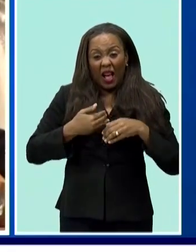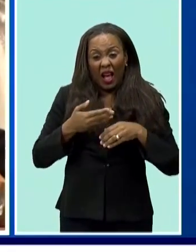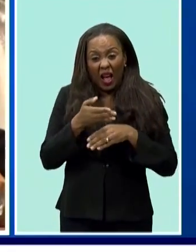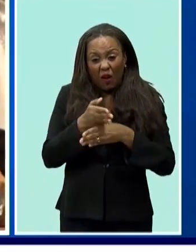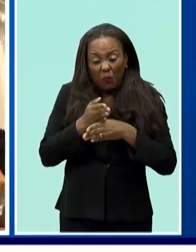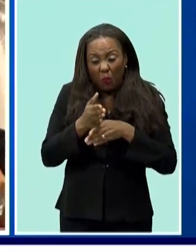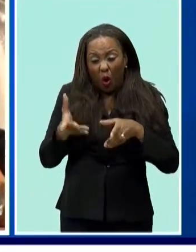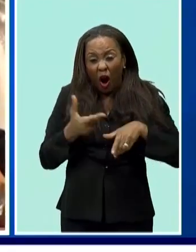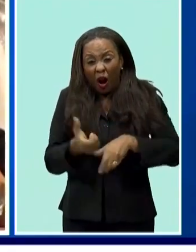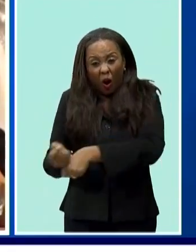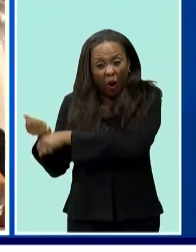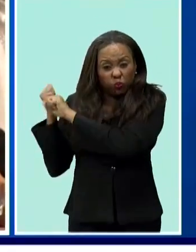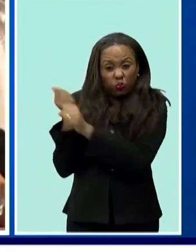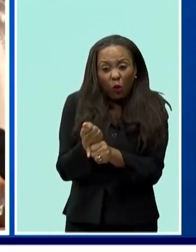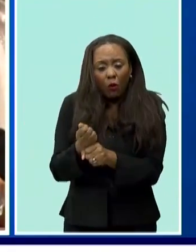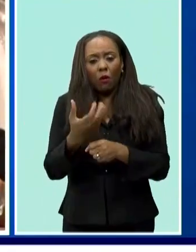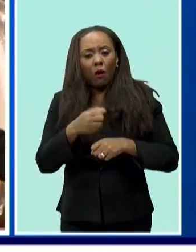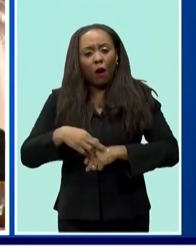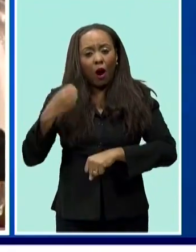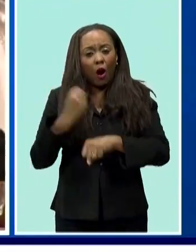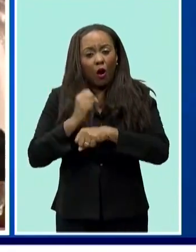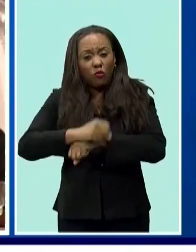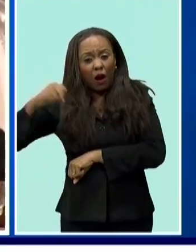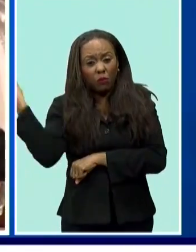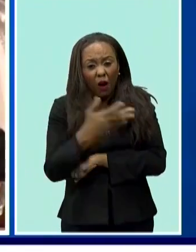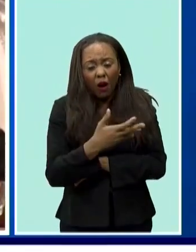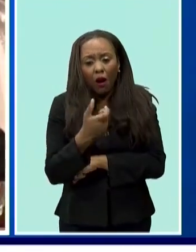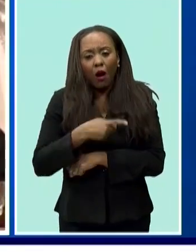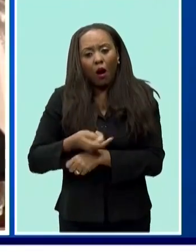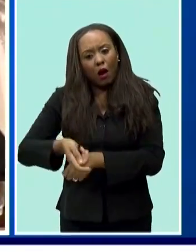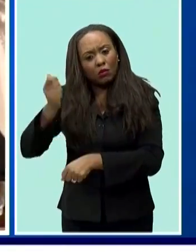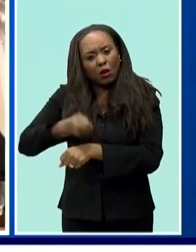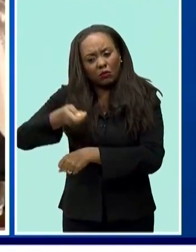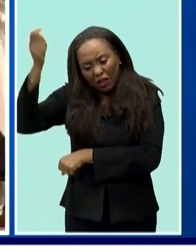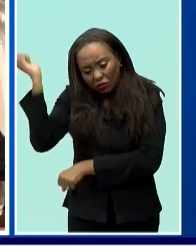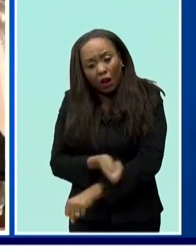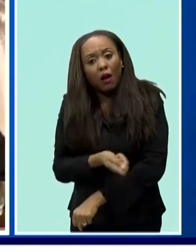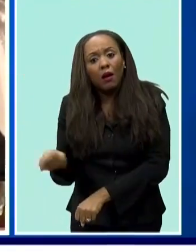a rock. They might even use a Collins.